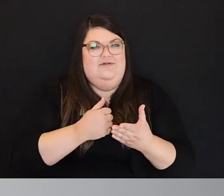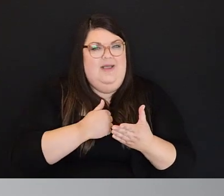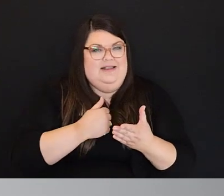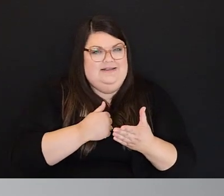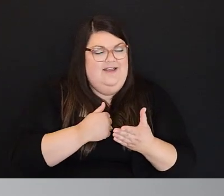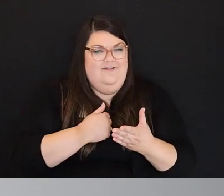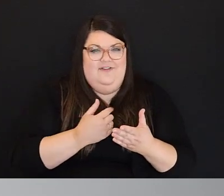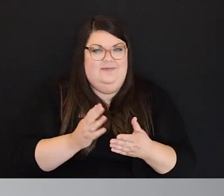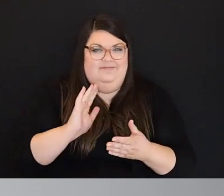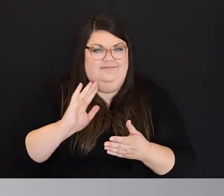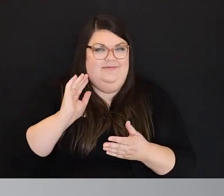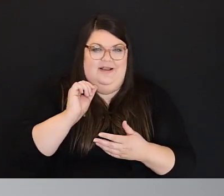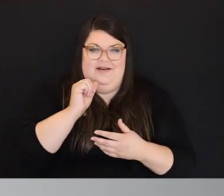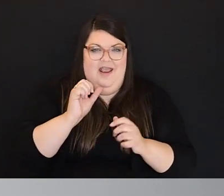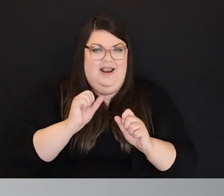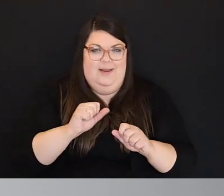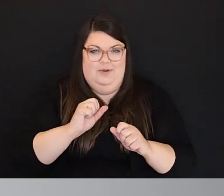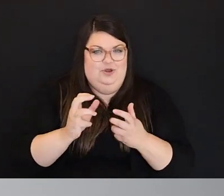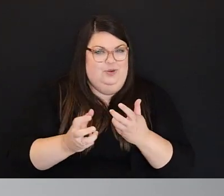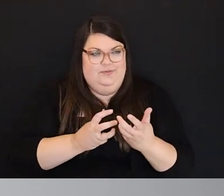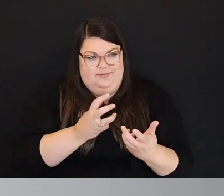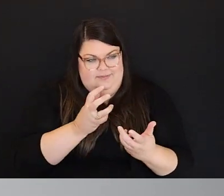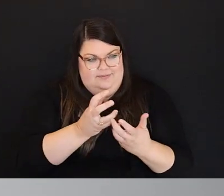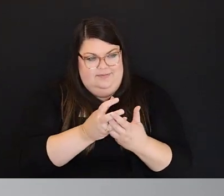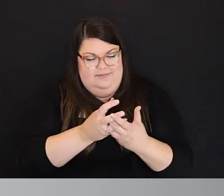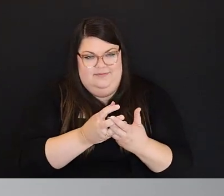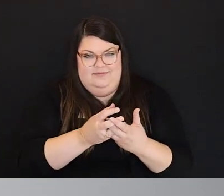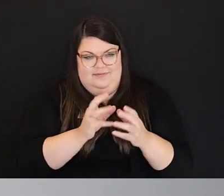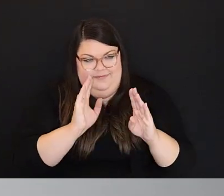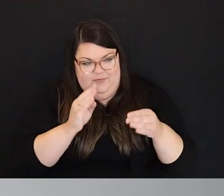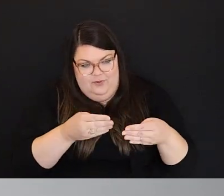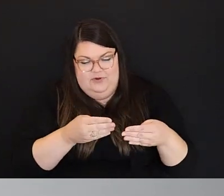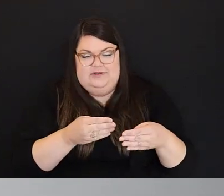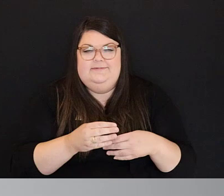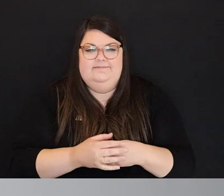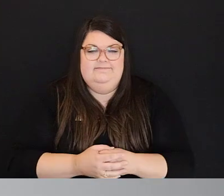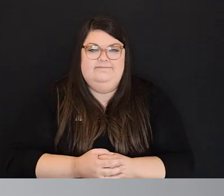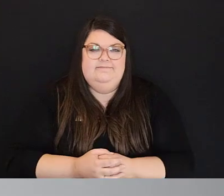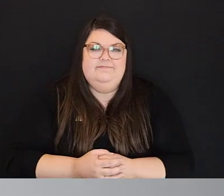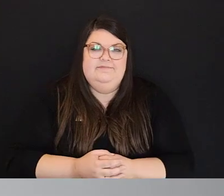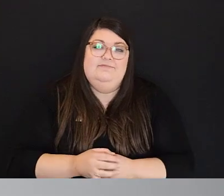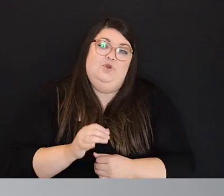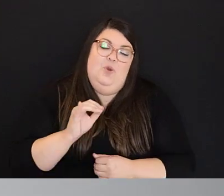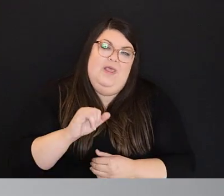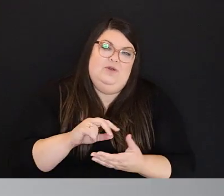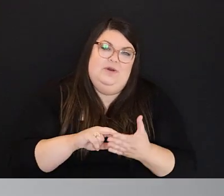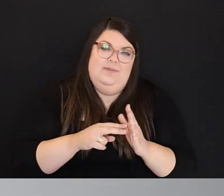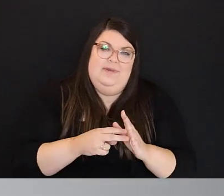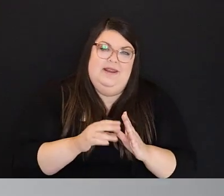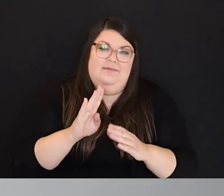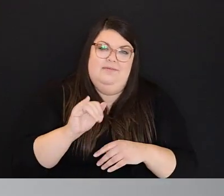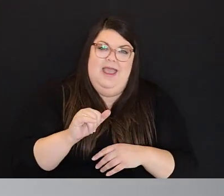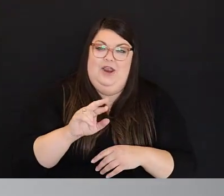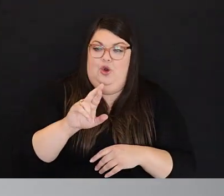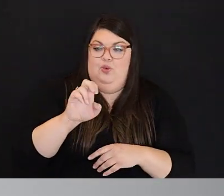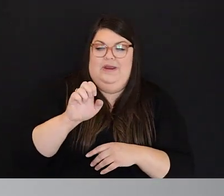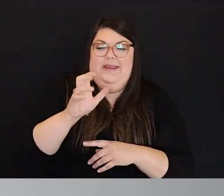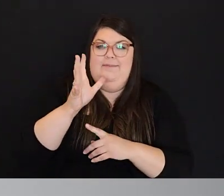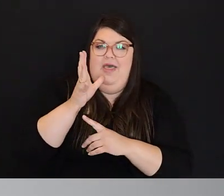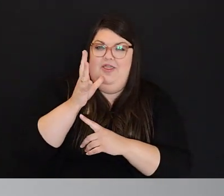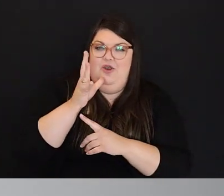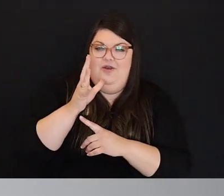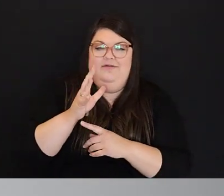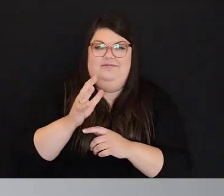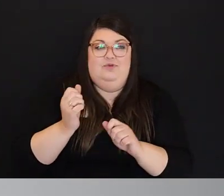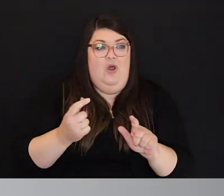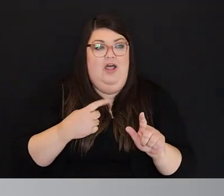able to be attuned to. So That's what I mean by like a remothering, and like we can